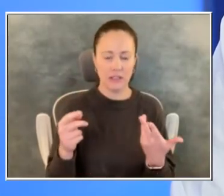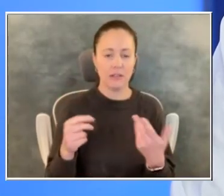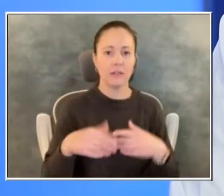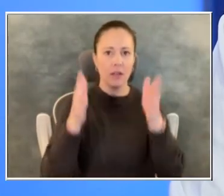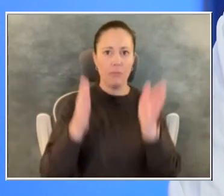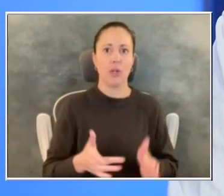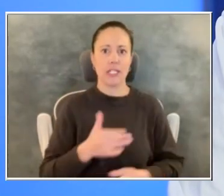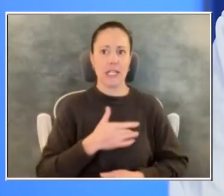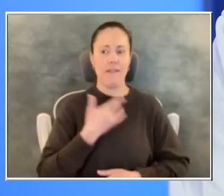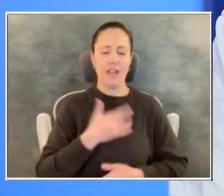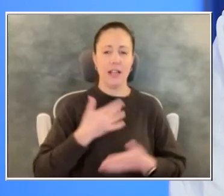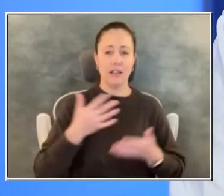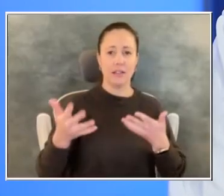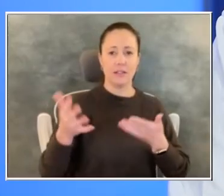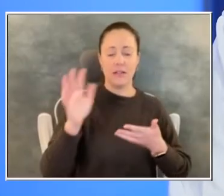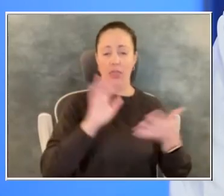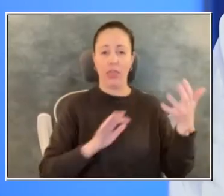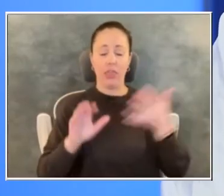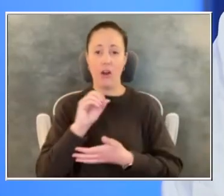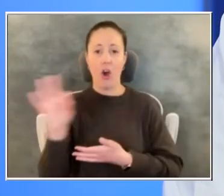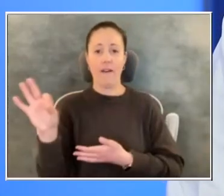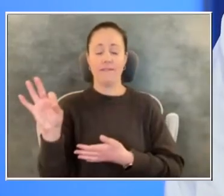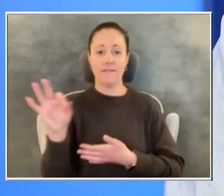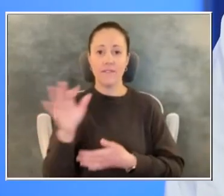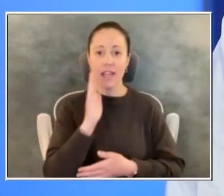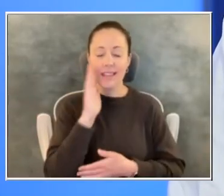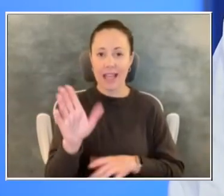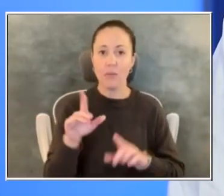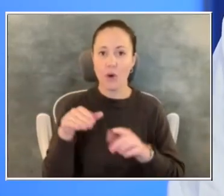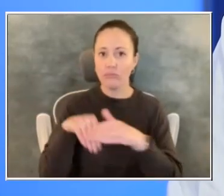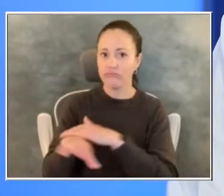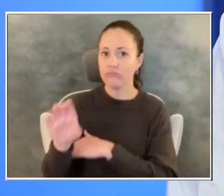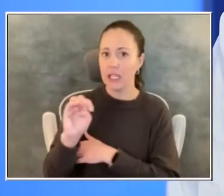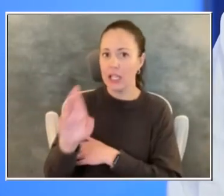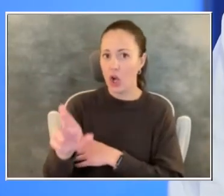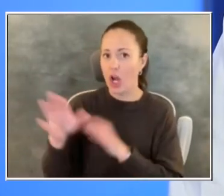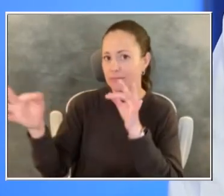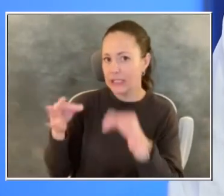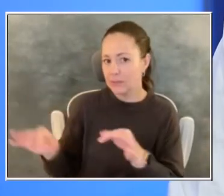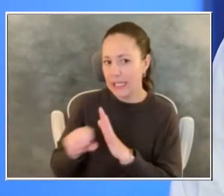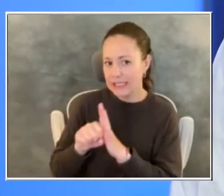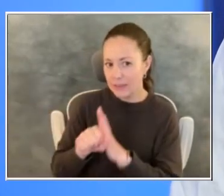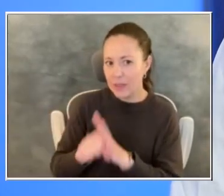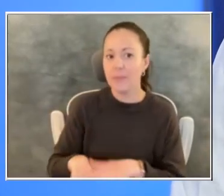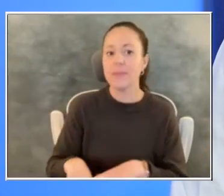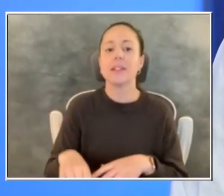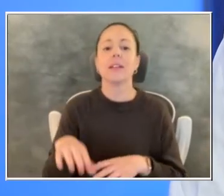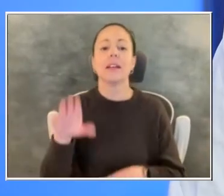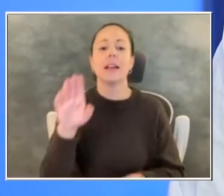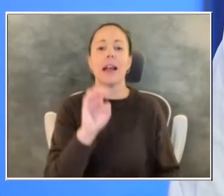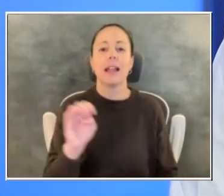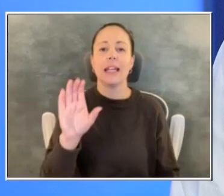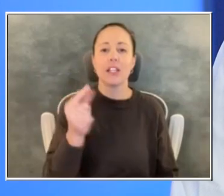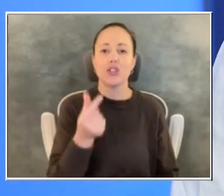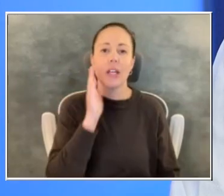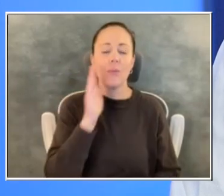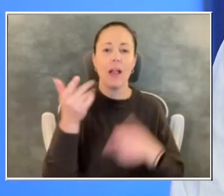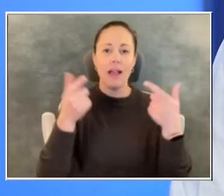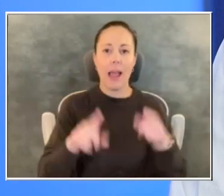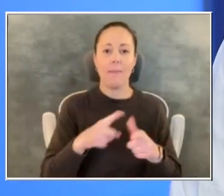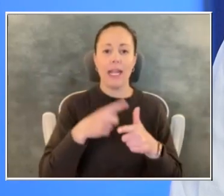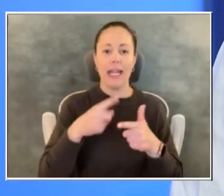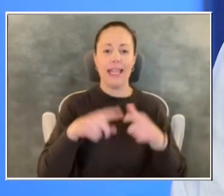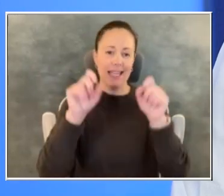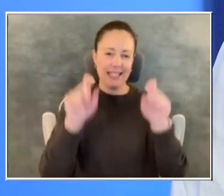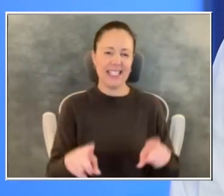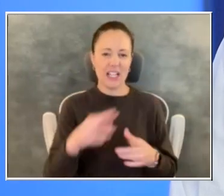that's when they're going to present to the ER and say, hey, I don't feel right. An ECG will be done. and then we can diagnose it from the tracing of the